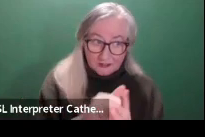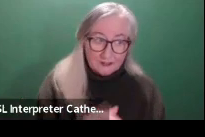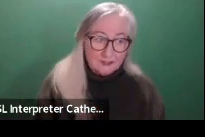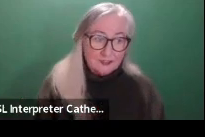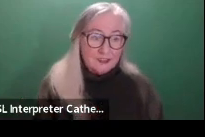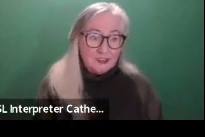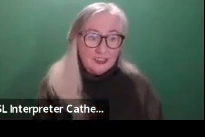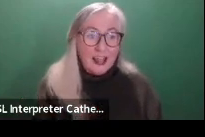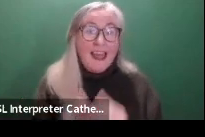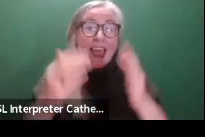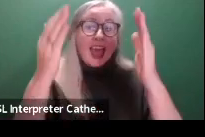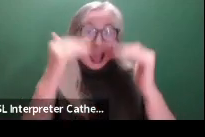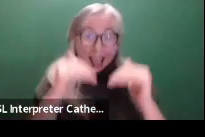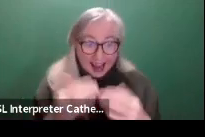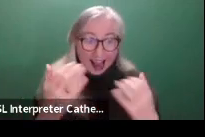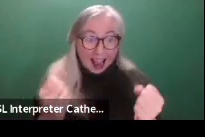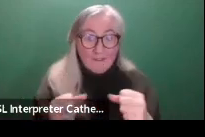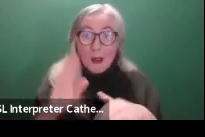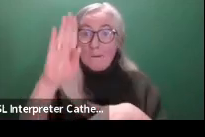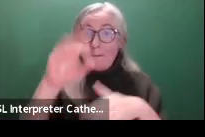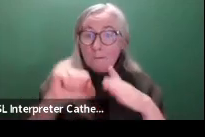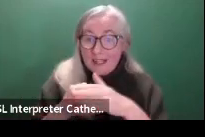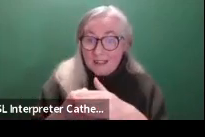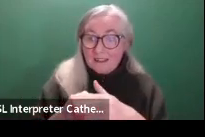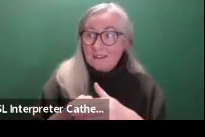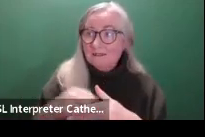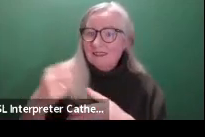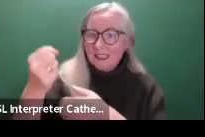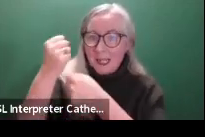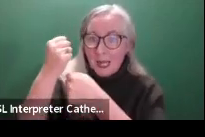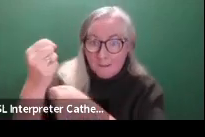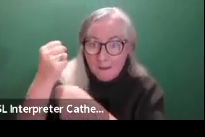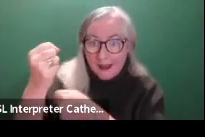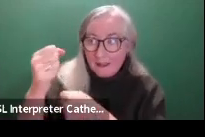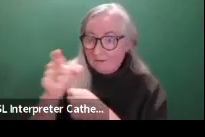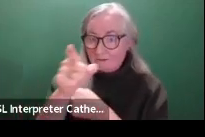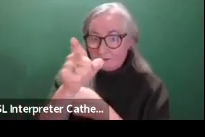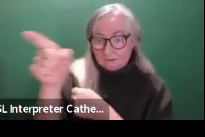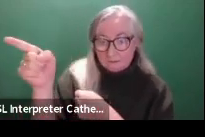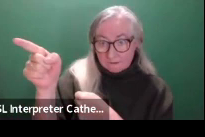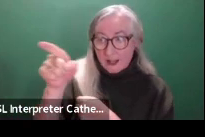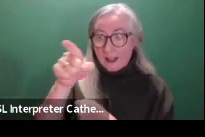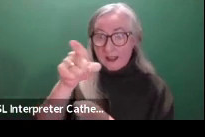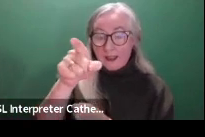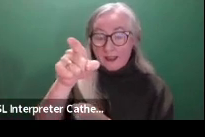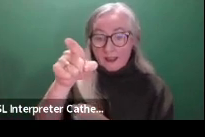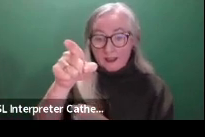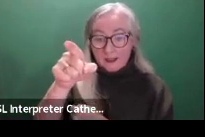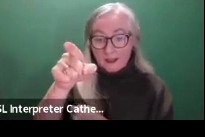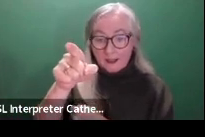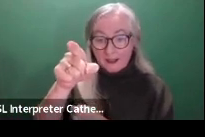But we also have businesses and campaigners who are